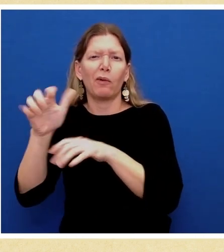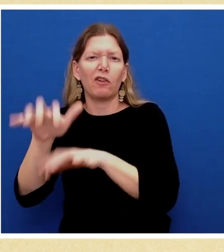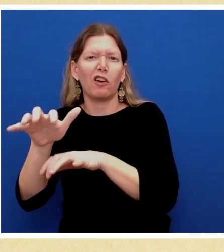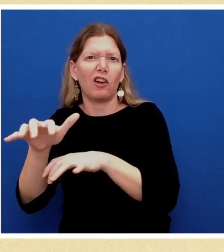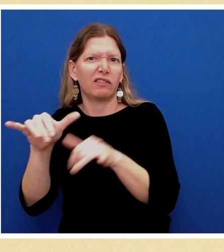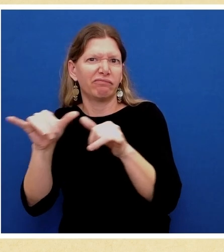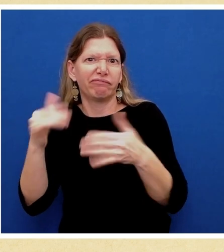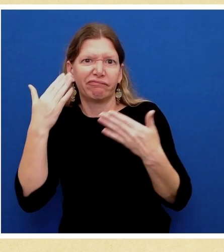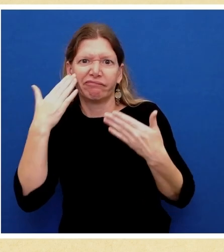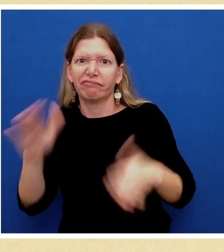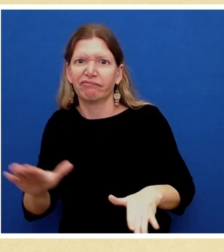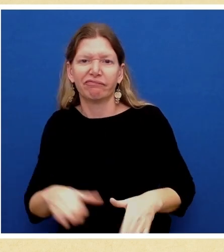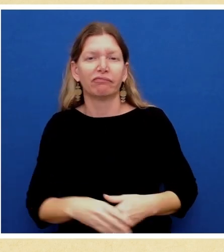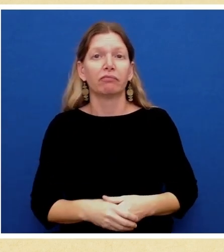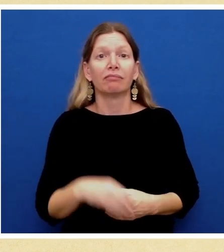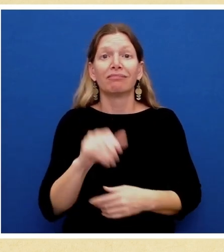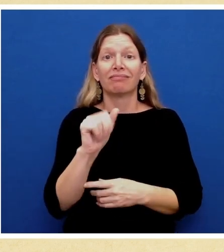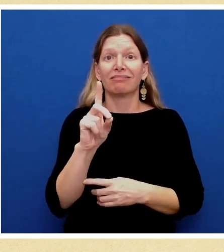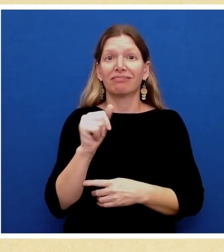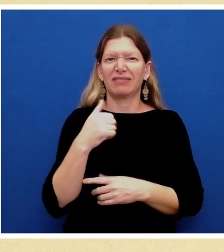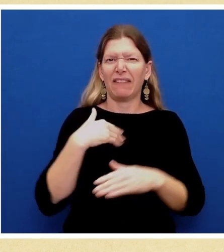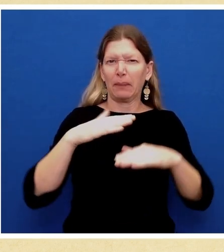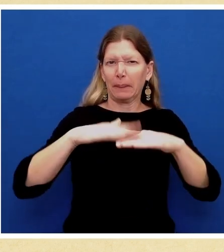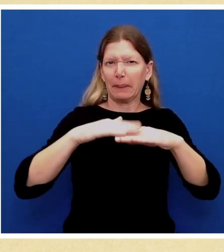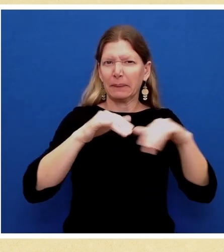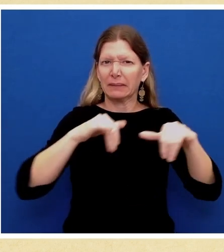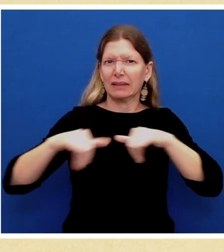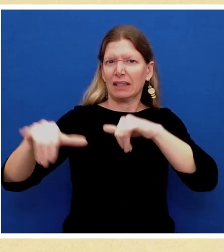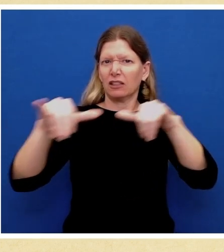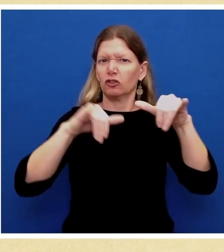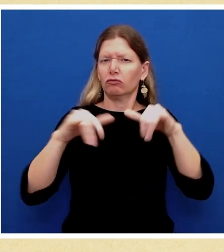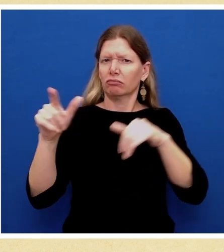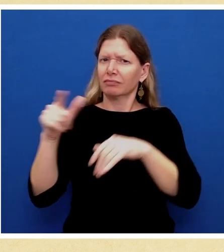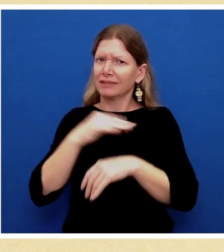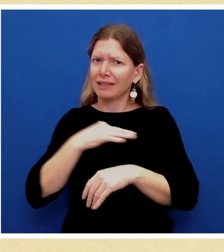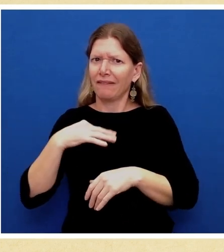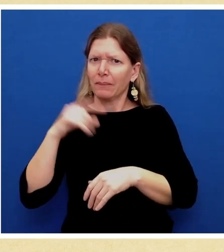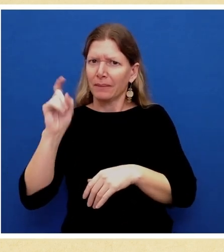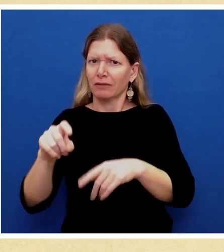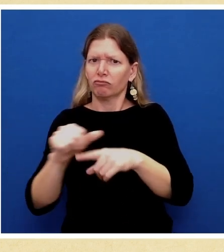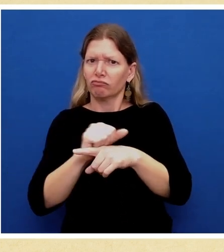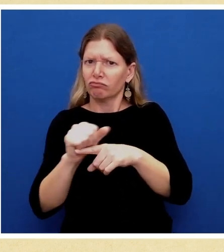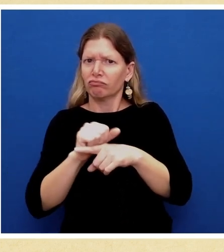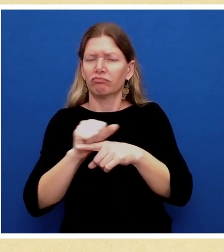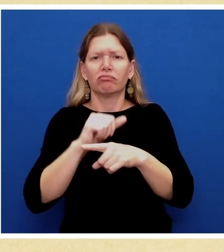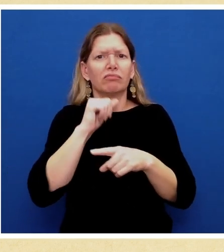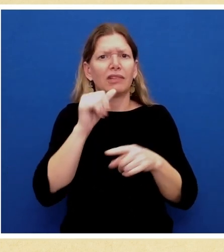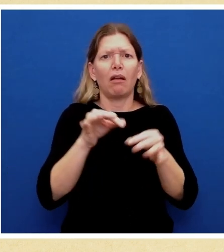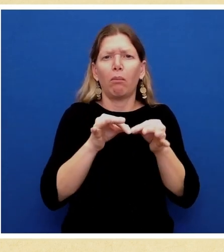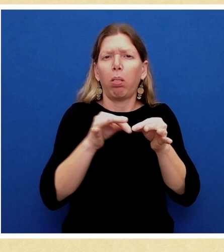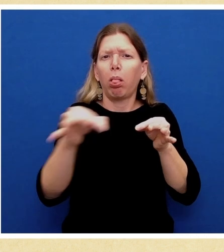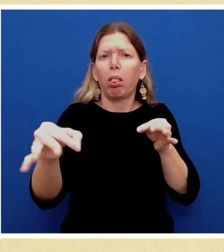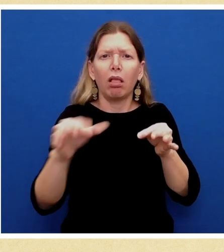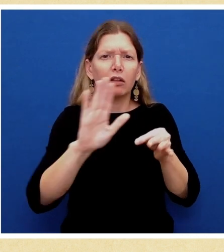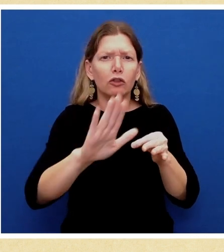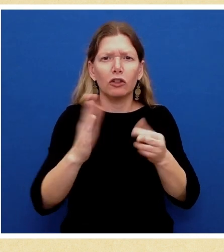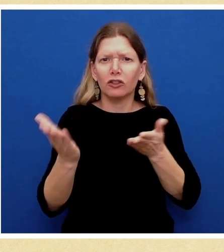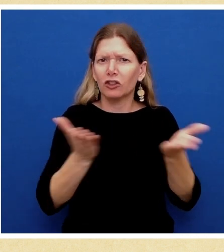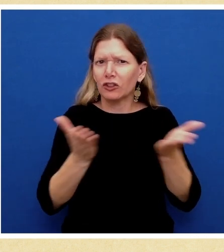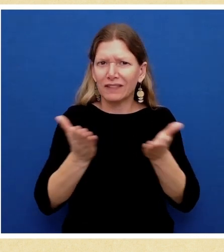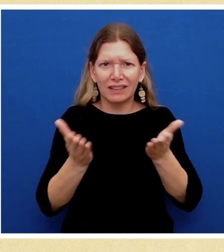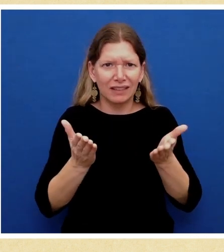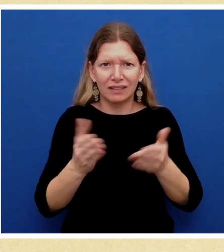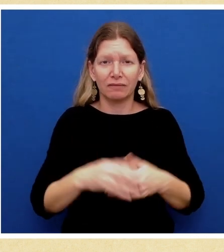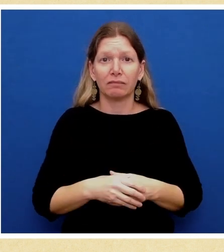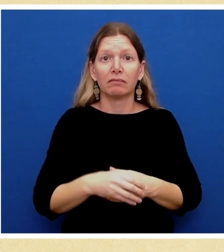system. The ADA has minimum standards for VRI that require that staff be trained to not delay your healthcare